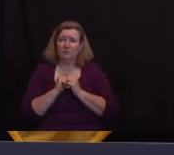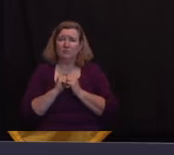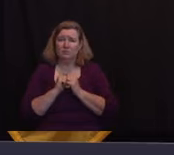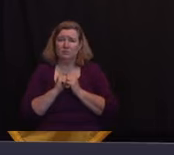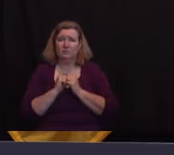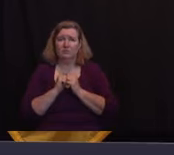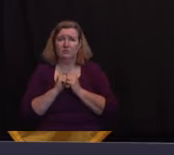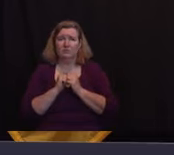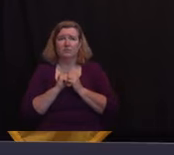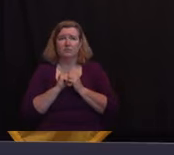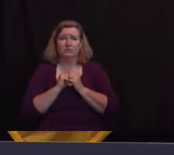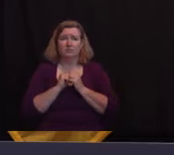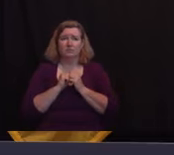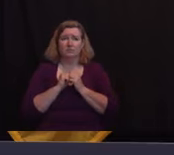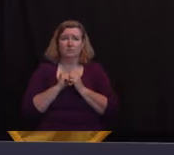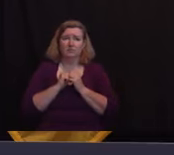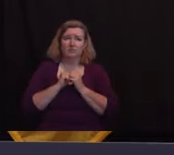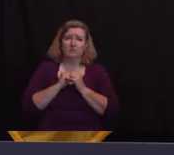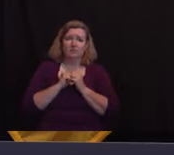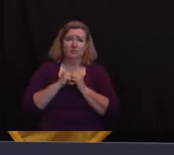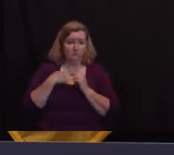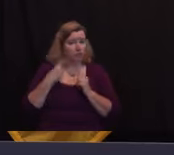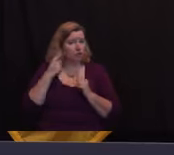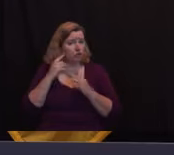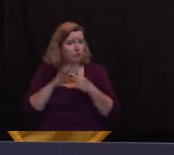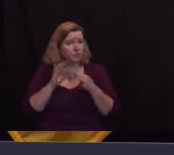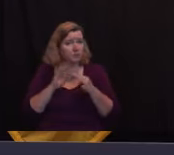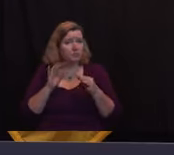probably heard me say also, that